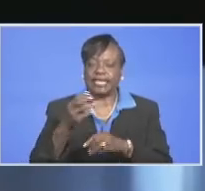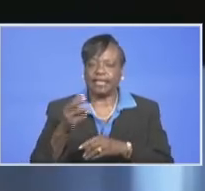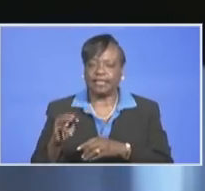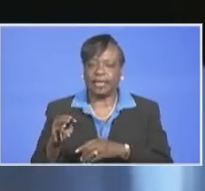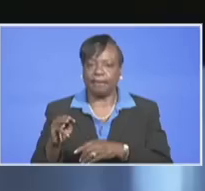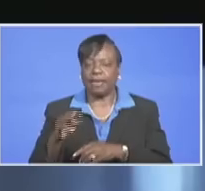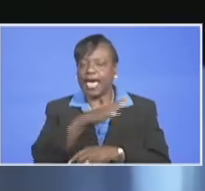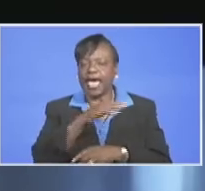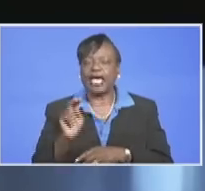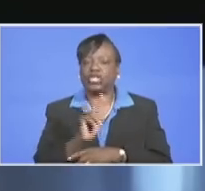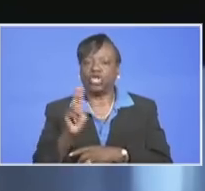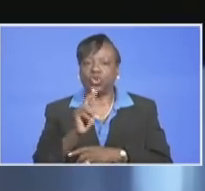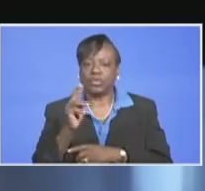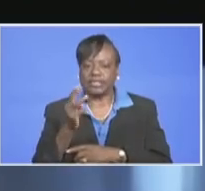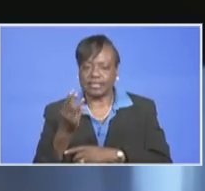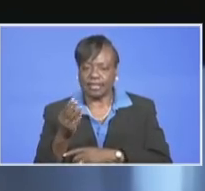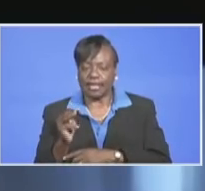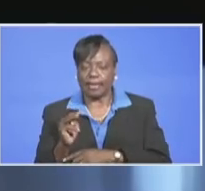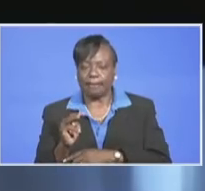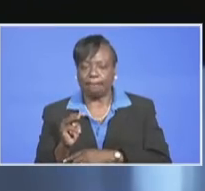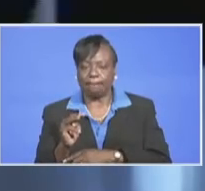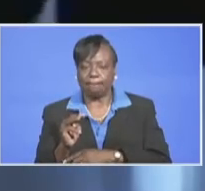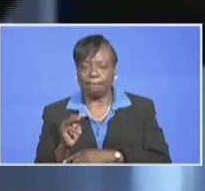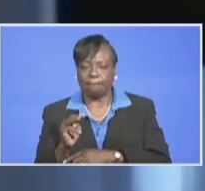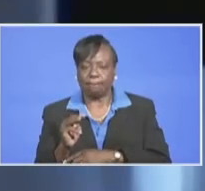those tools and equipments